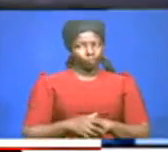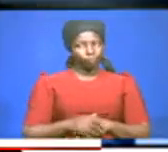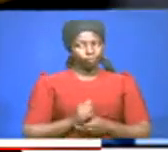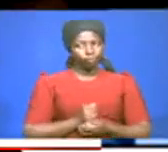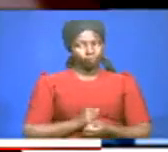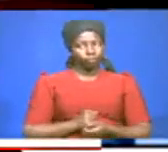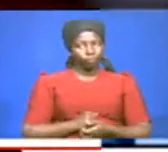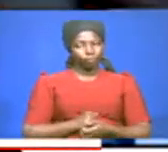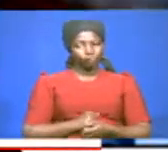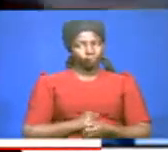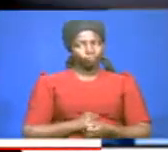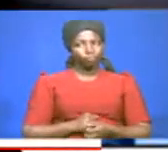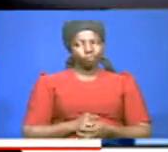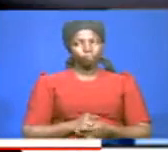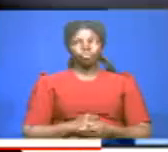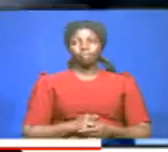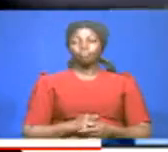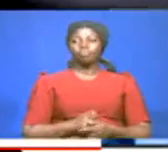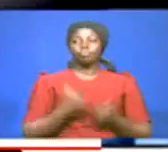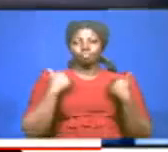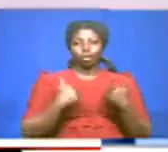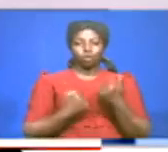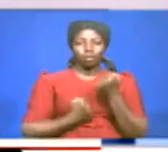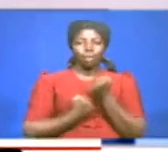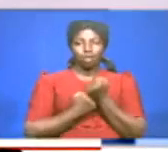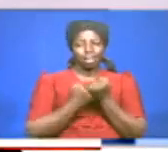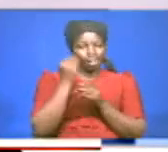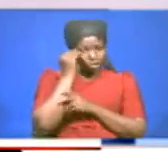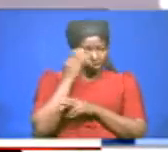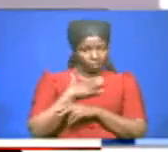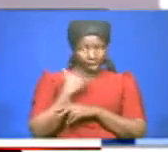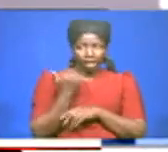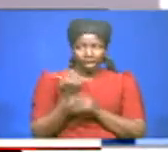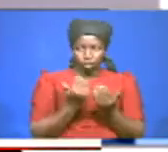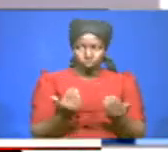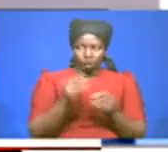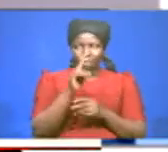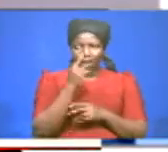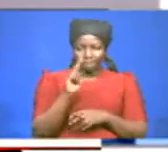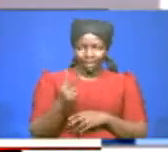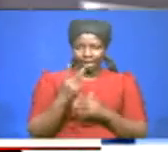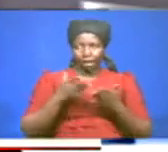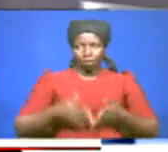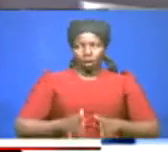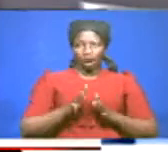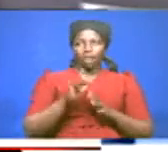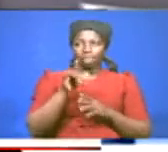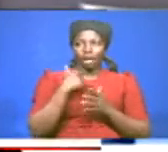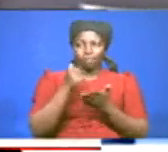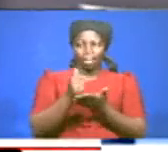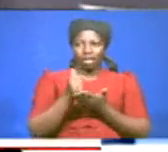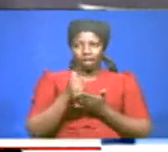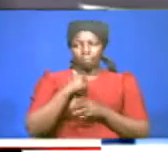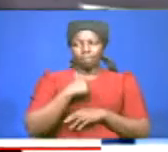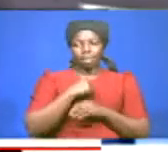Nimenunua kwa point mali nasomesha watoto wawili first born na second. This has helped me save up